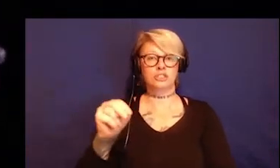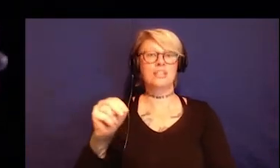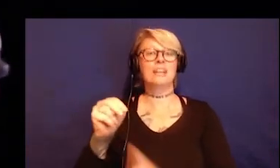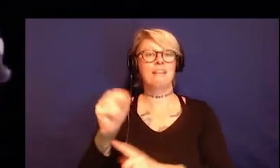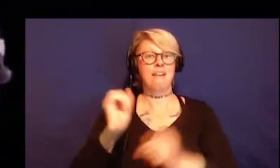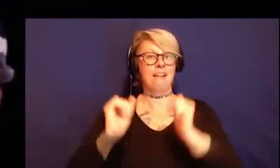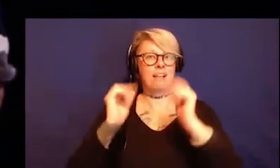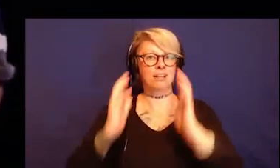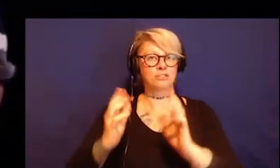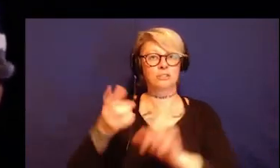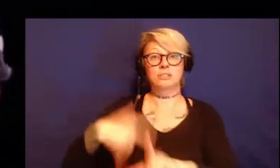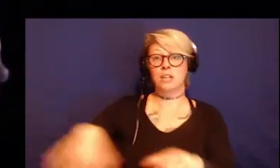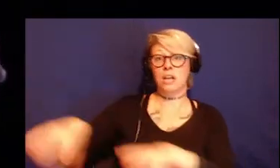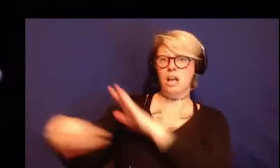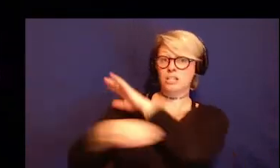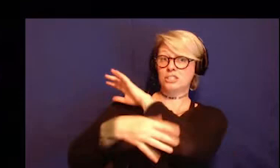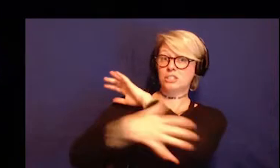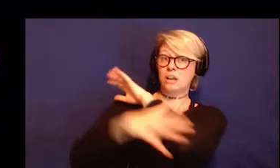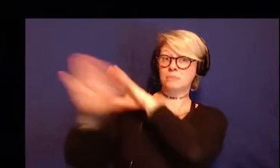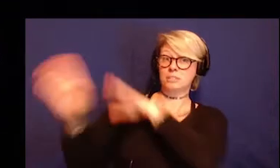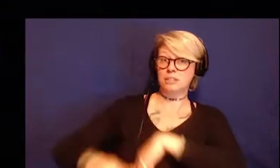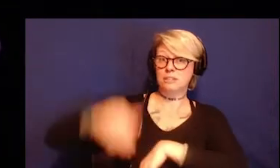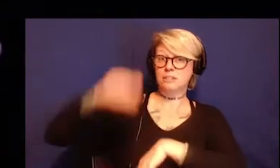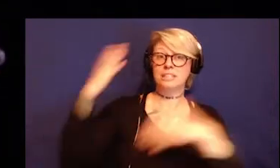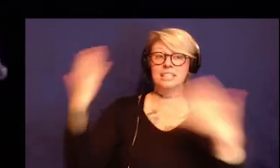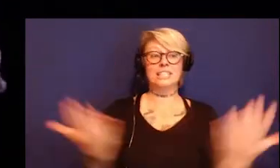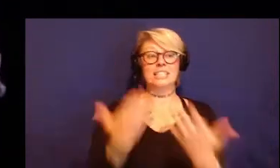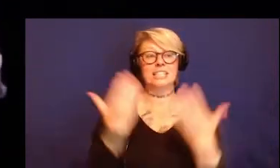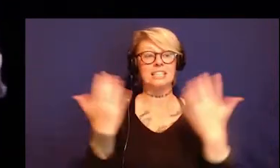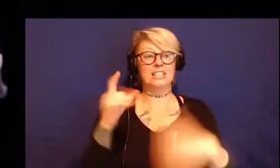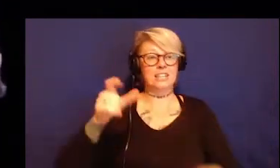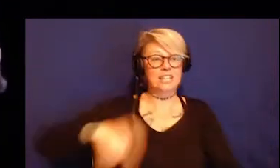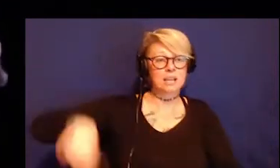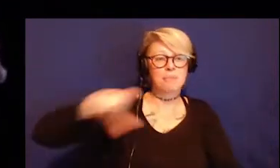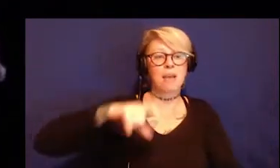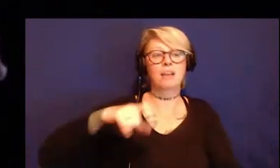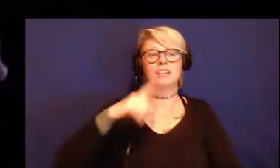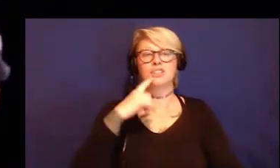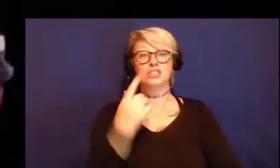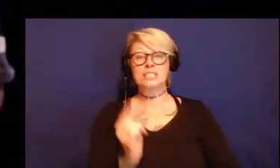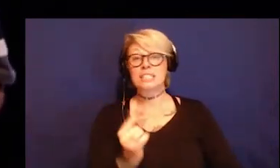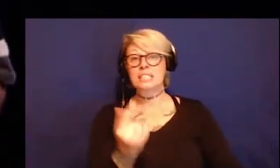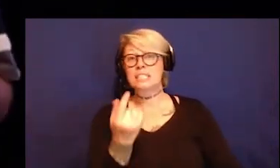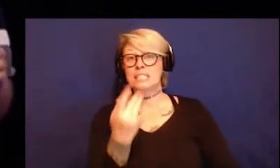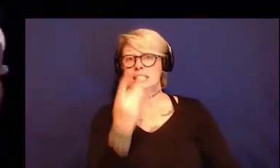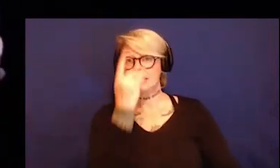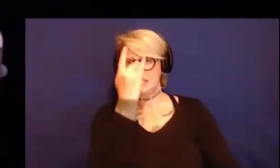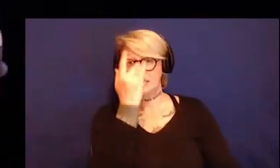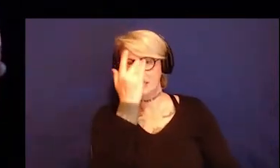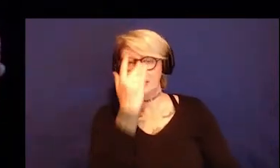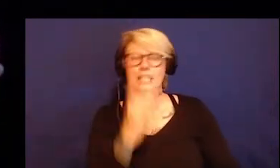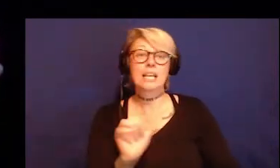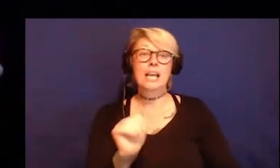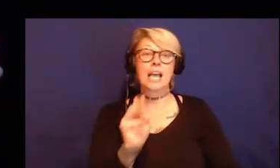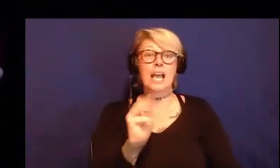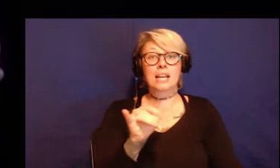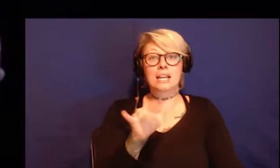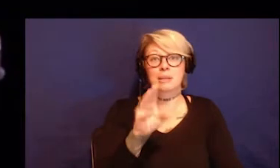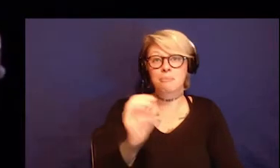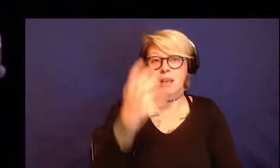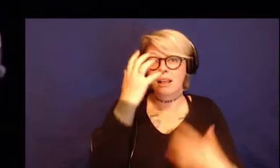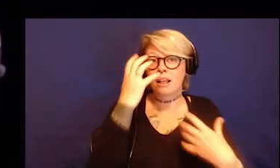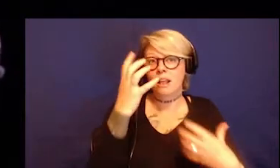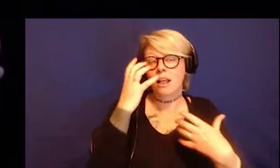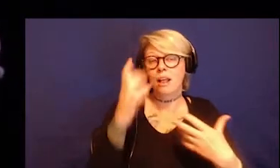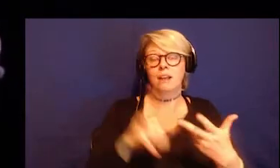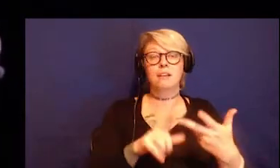adopted and raised in Quebec. She is also a geek, an anime lover, a makeup addict, and a writer. In 2014, she made her TV debut